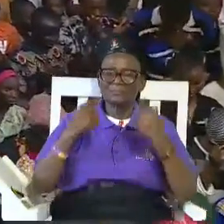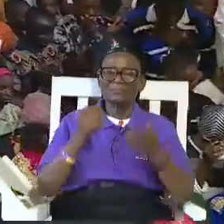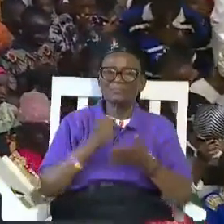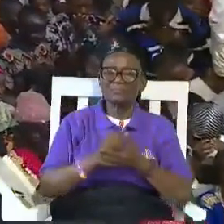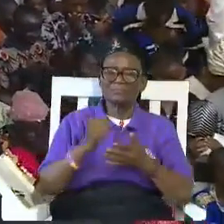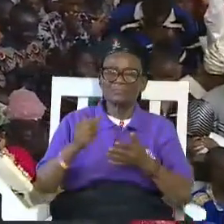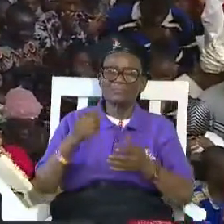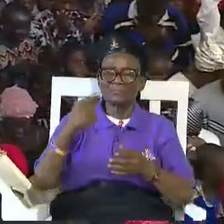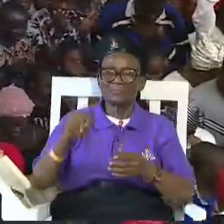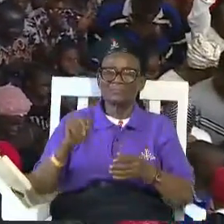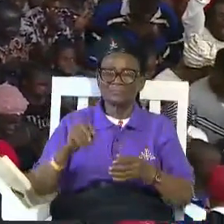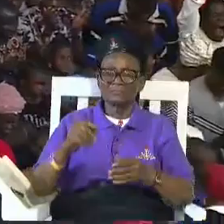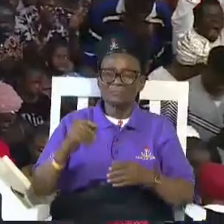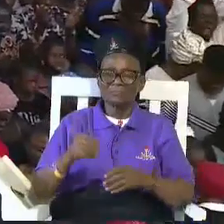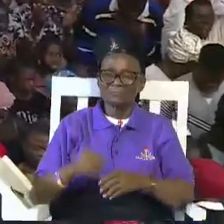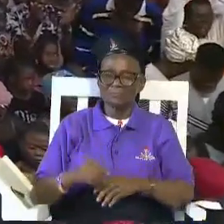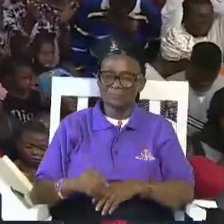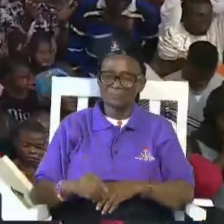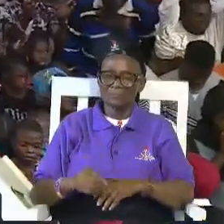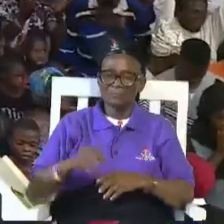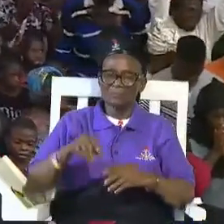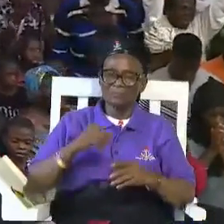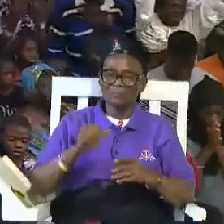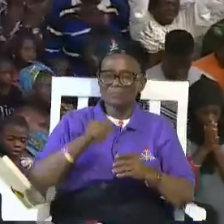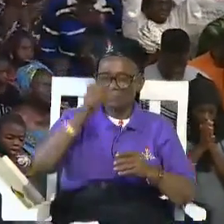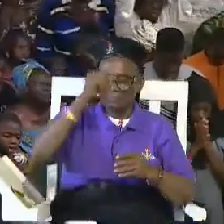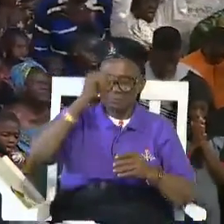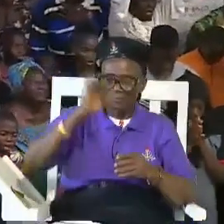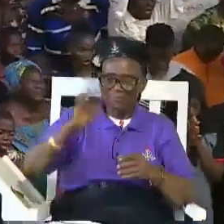Amen. And for the rest of their life, let them serve you.